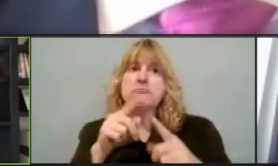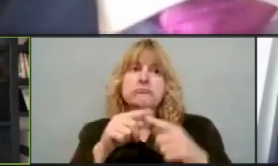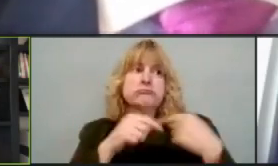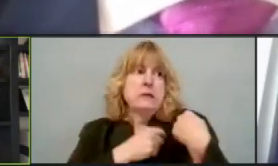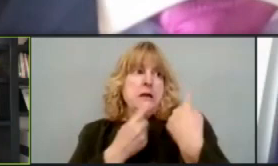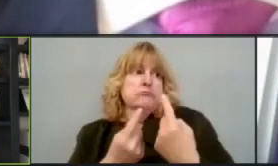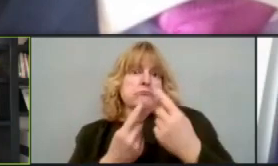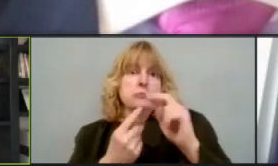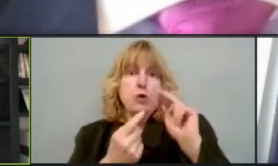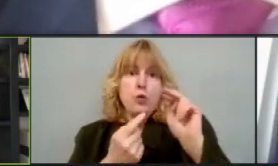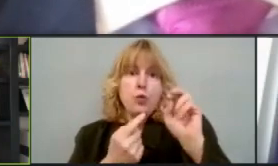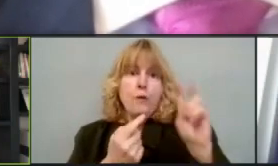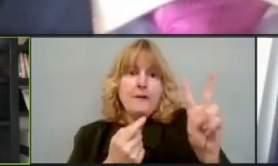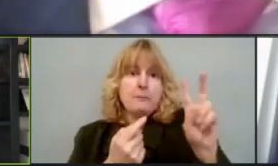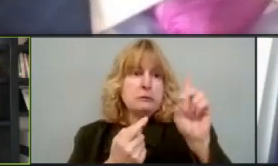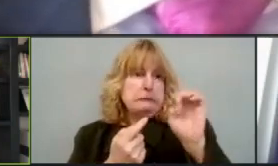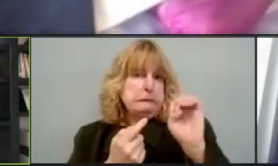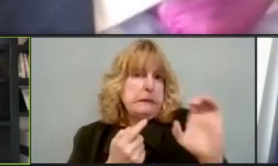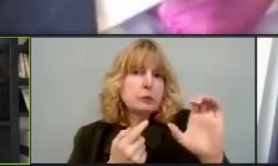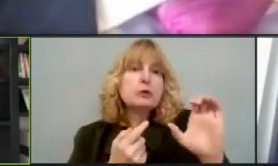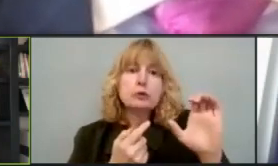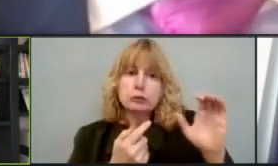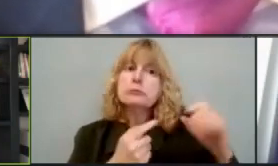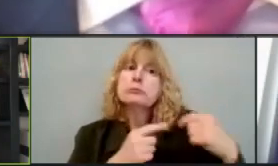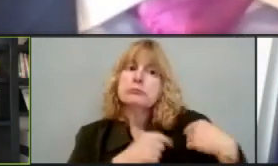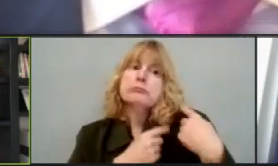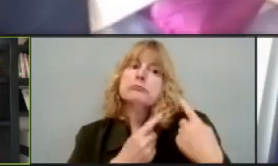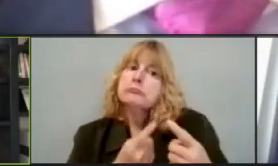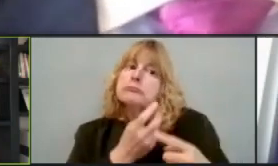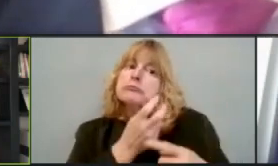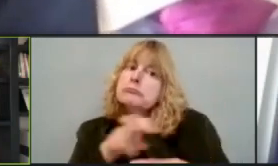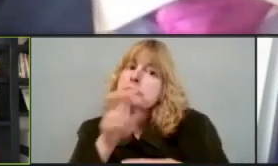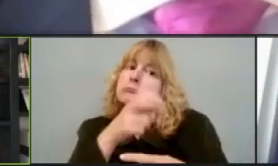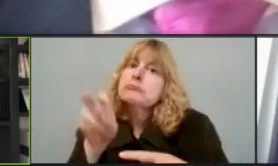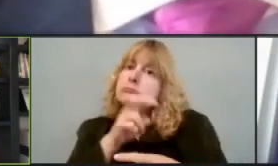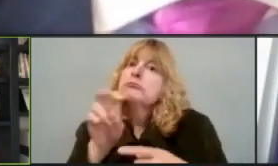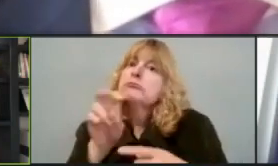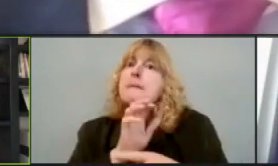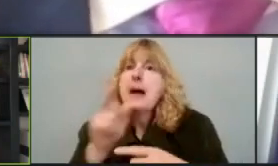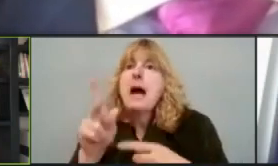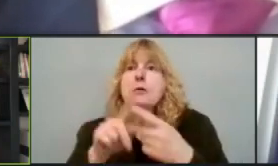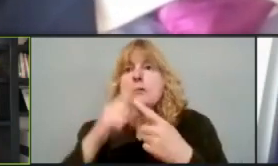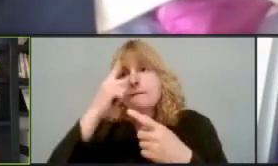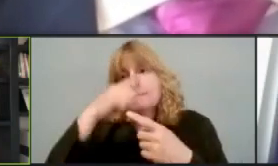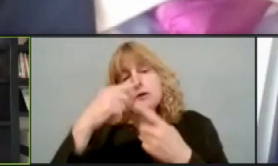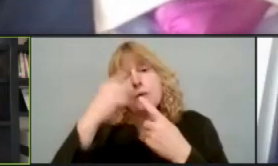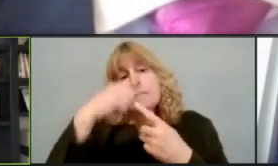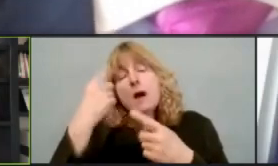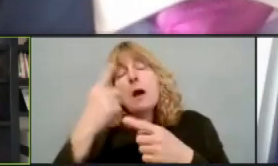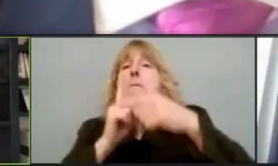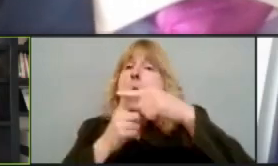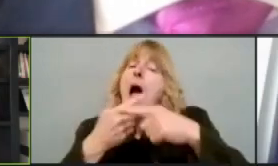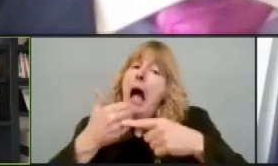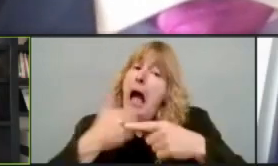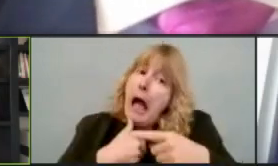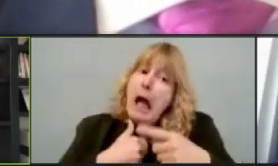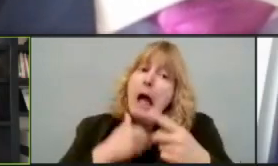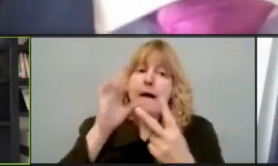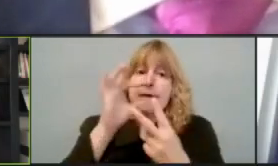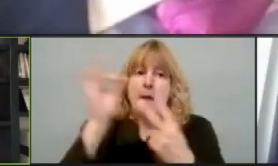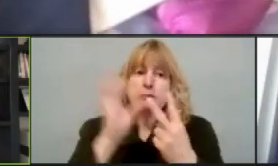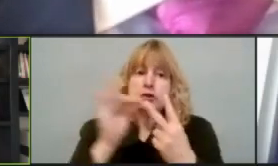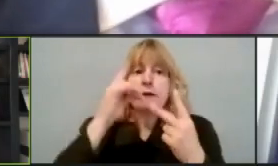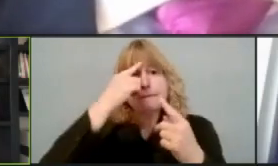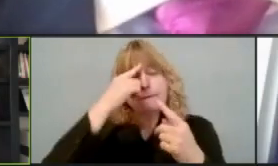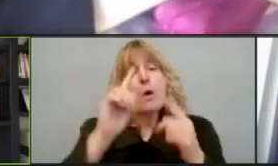for our students, along with providing the remote option. And so one of the things that we want to make sure is that